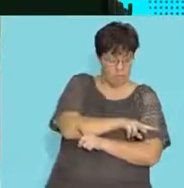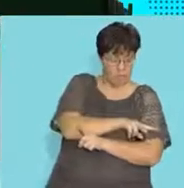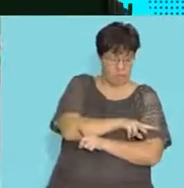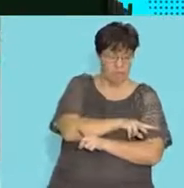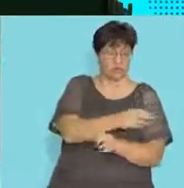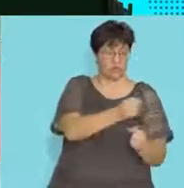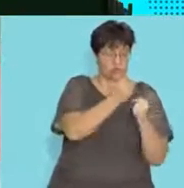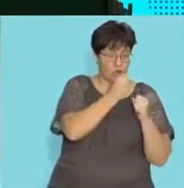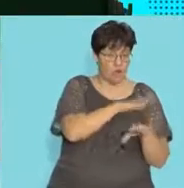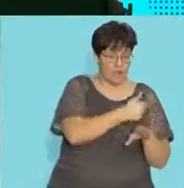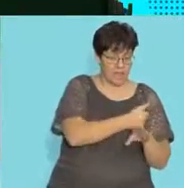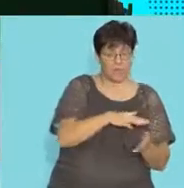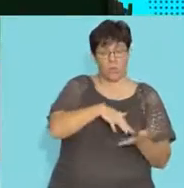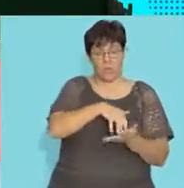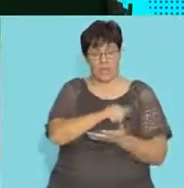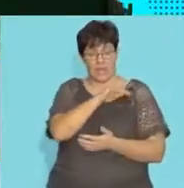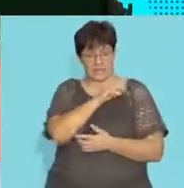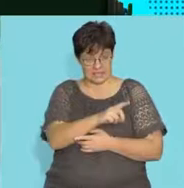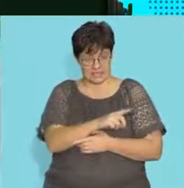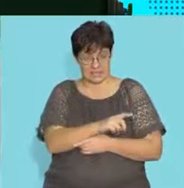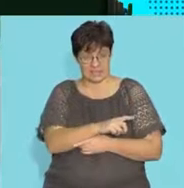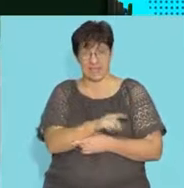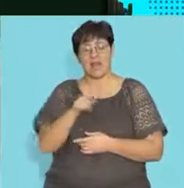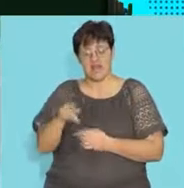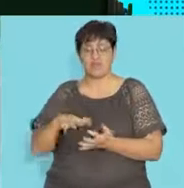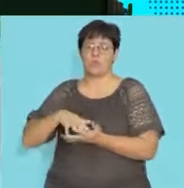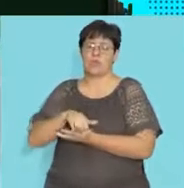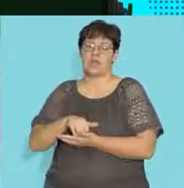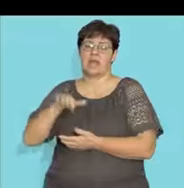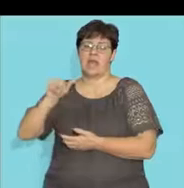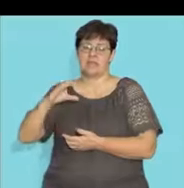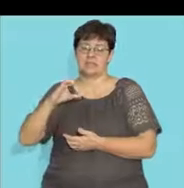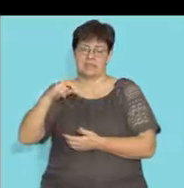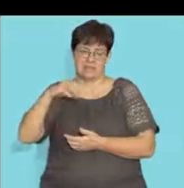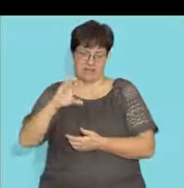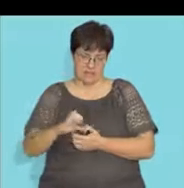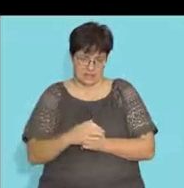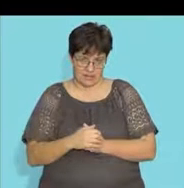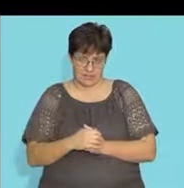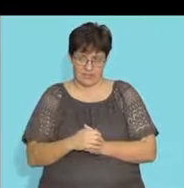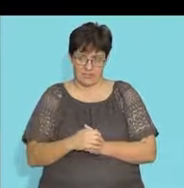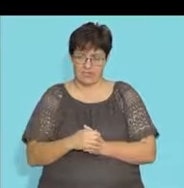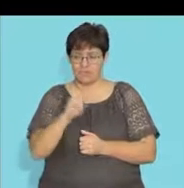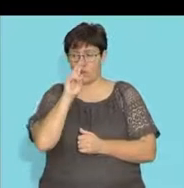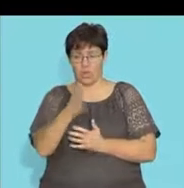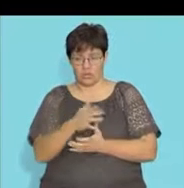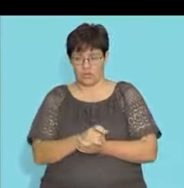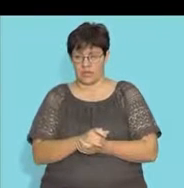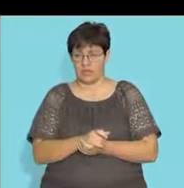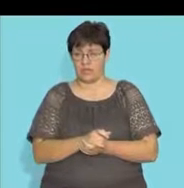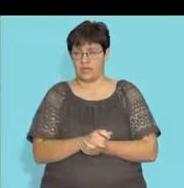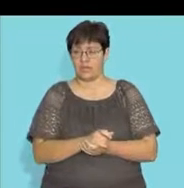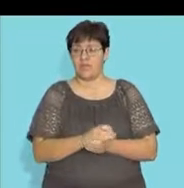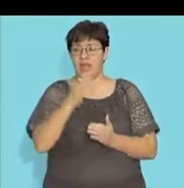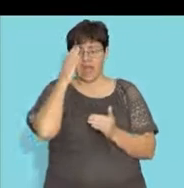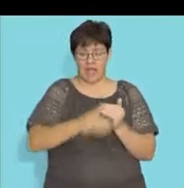strong base and a weak acid is weakly acidic. Let's see. That is how it looks. We have